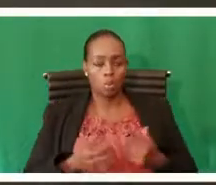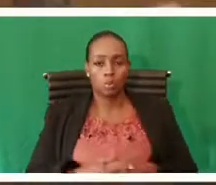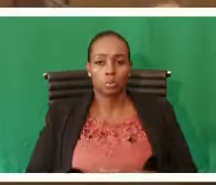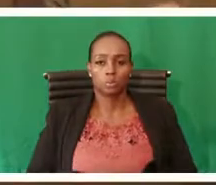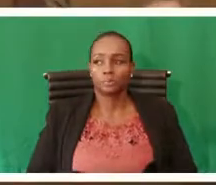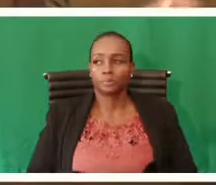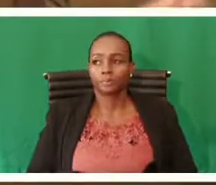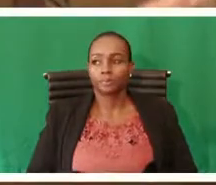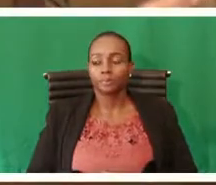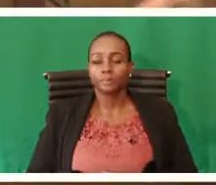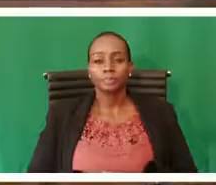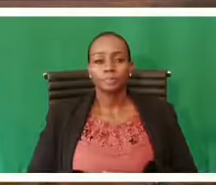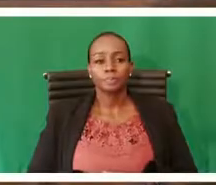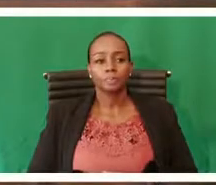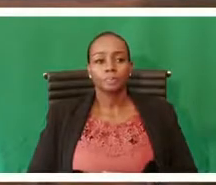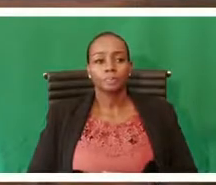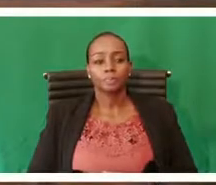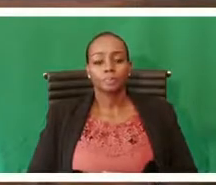Okay.